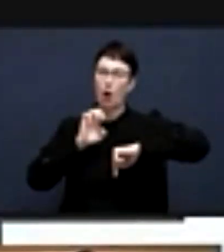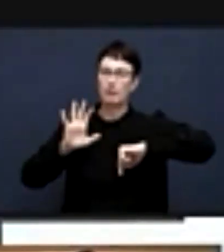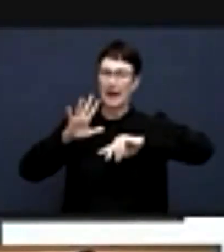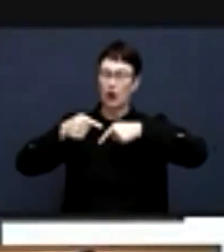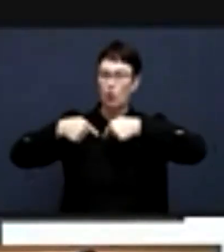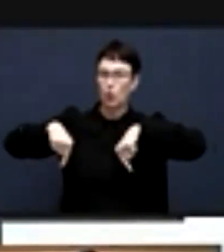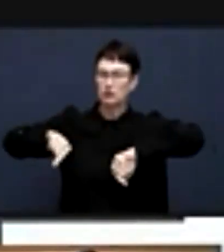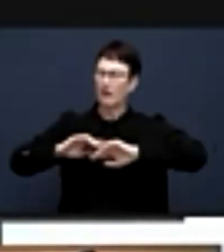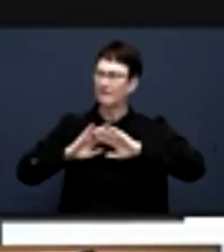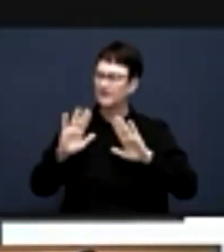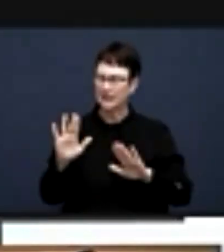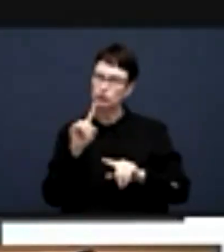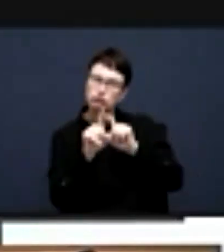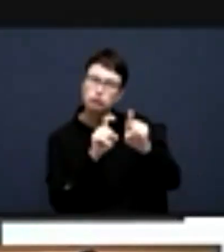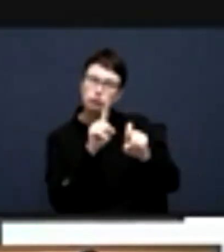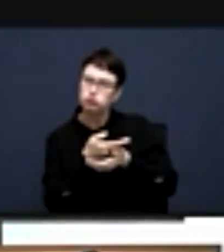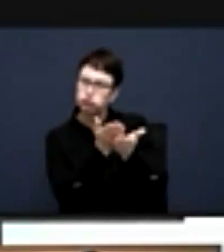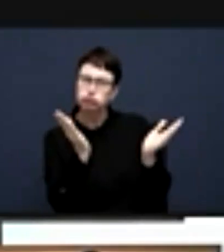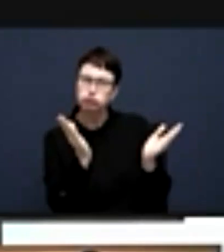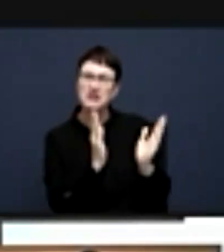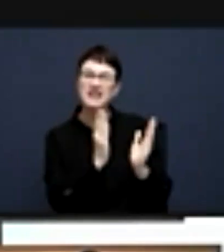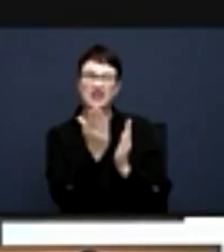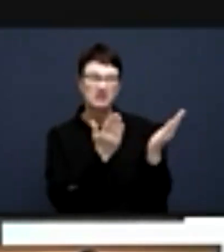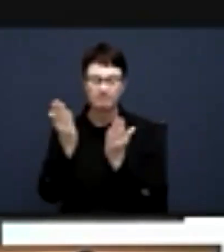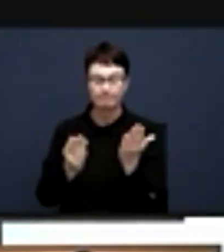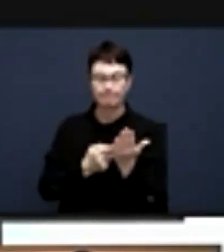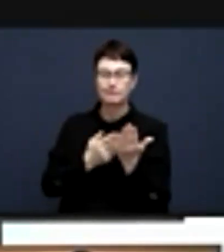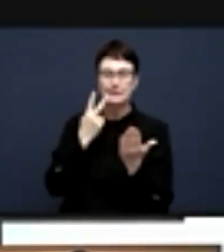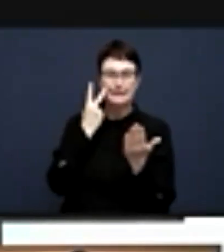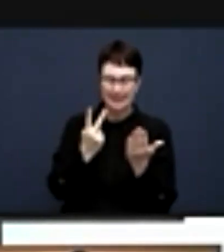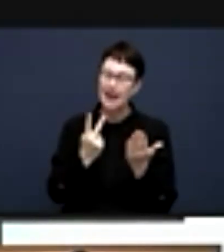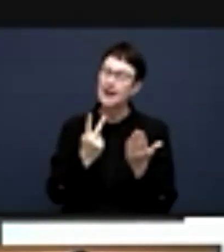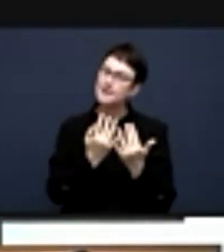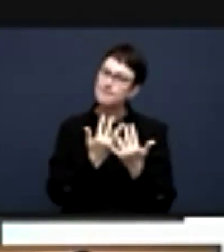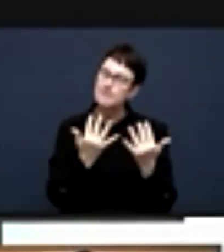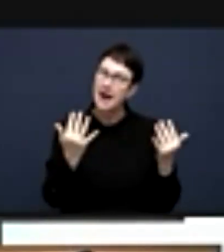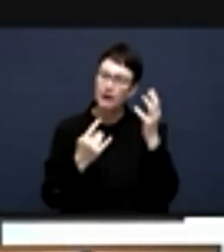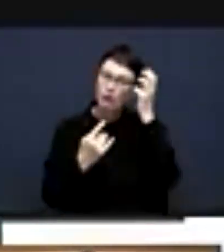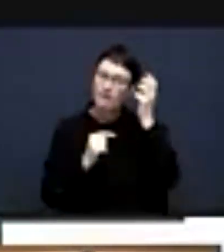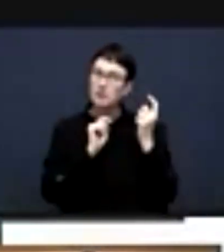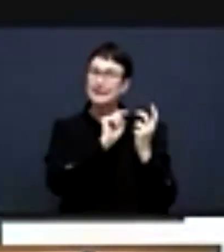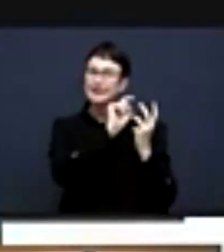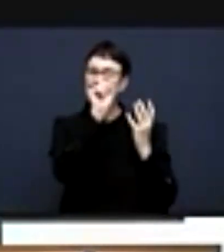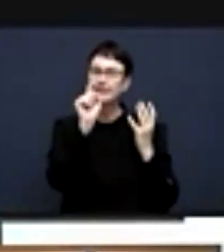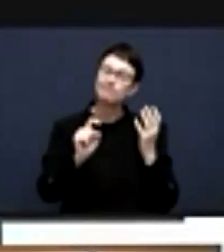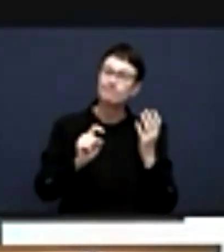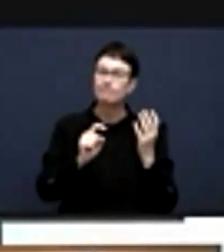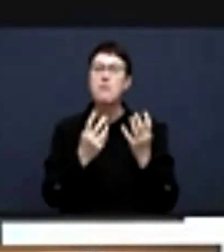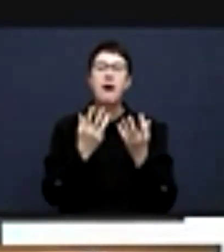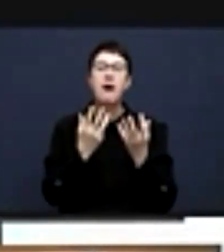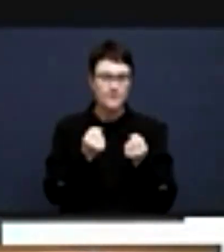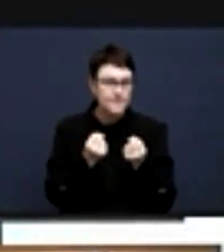and some challenges for public sector bodies and also for users with disabilities when it comes